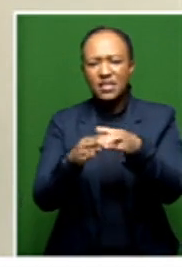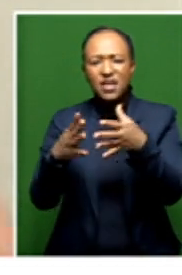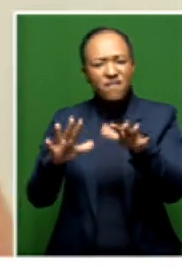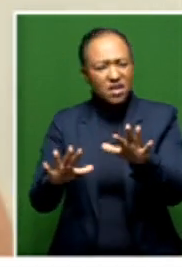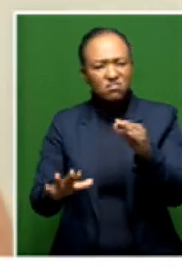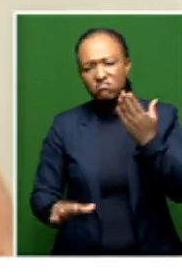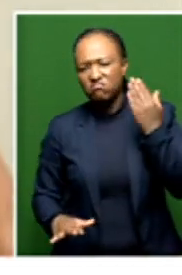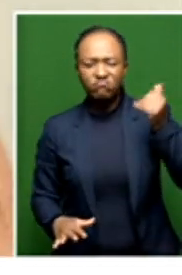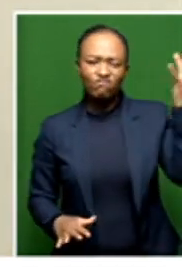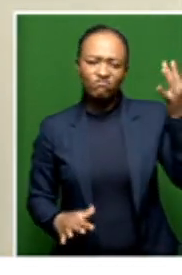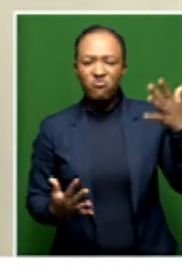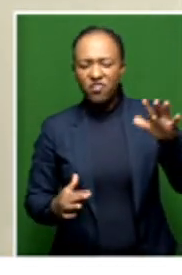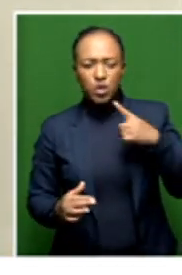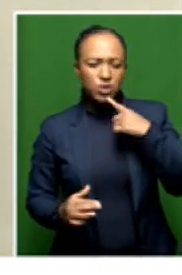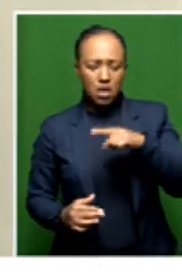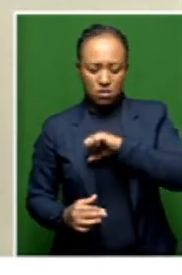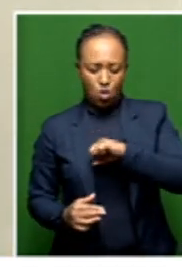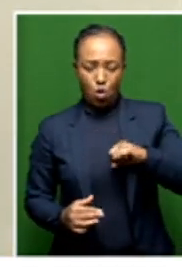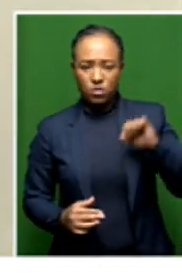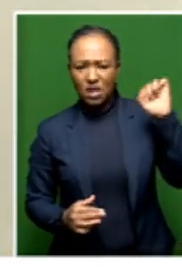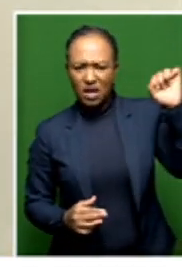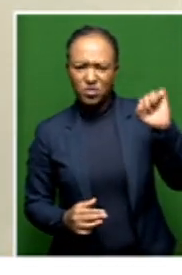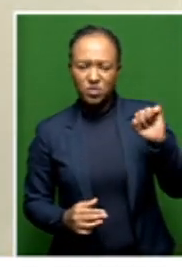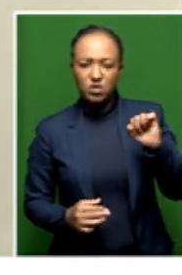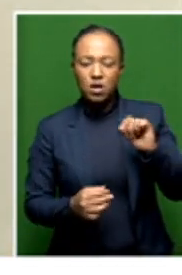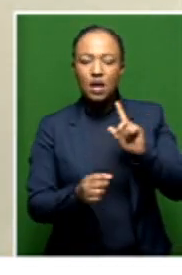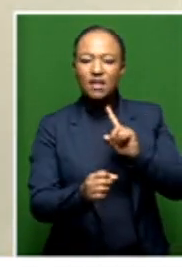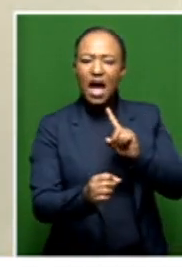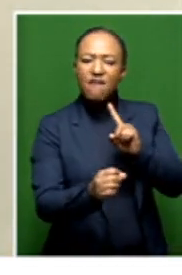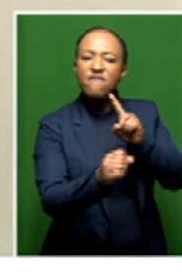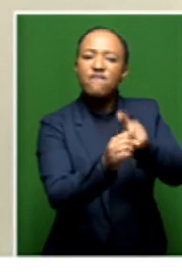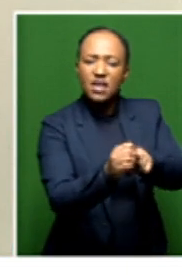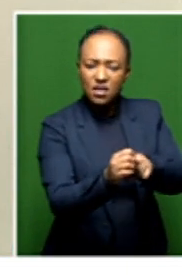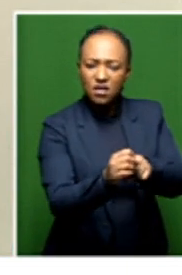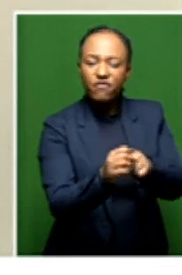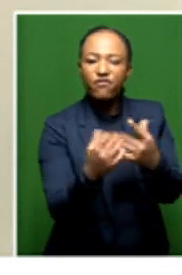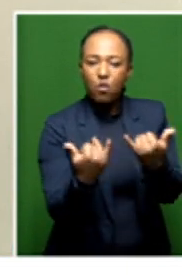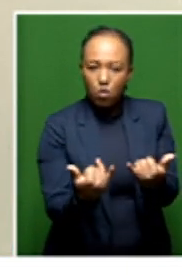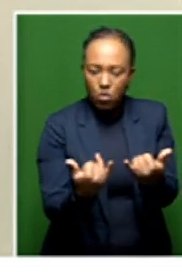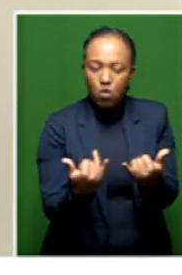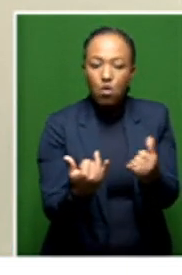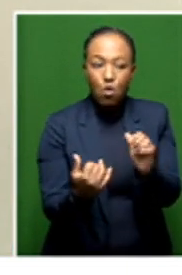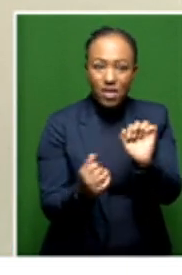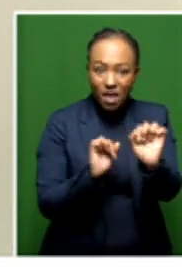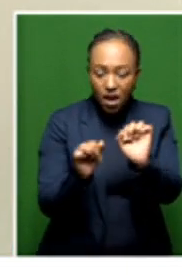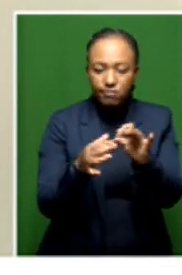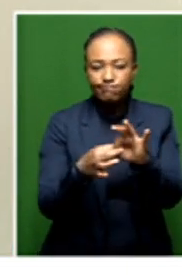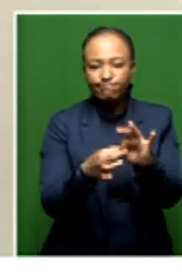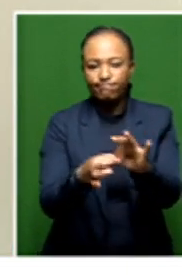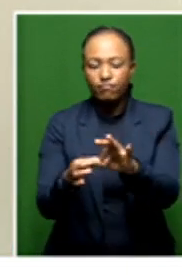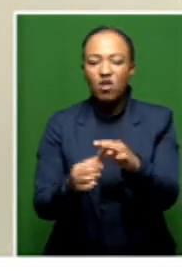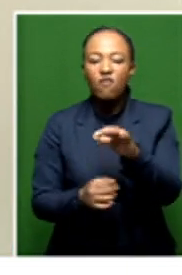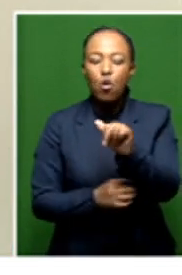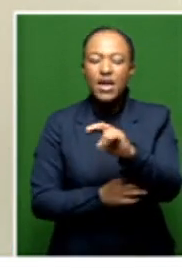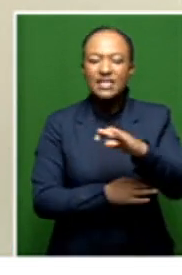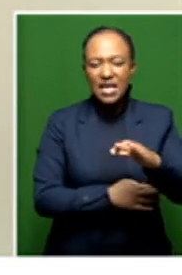said that COSATU affiliates in the sectors that they are organizing, because of their relationship with the African